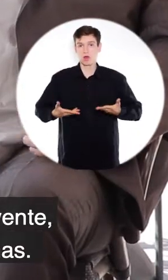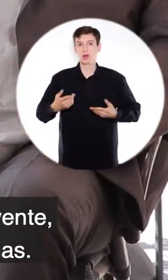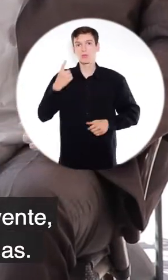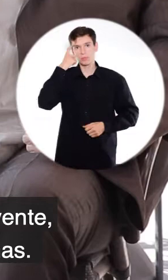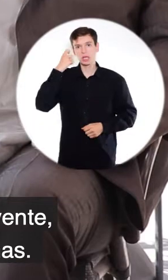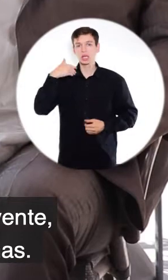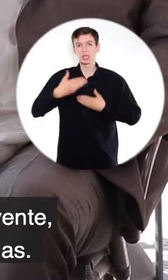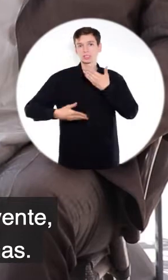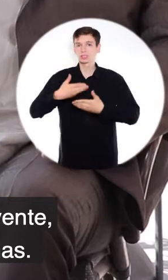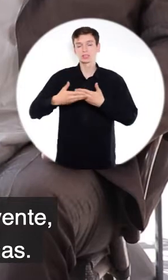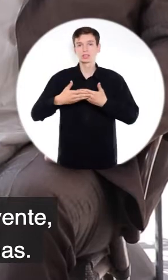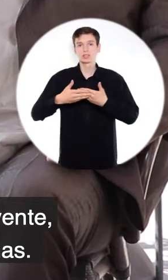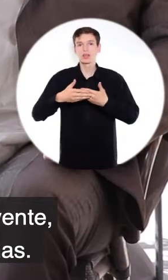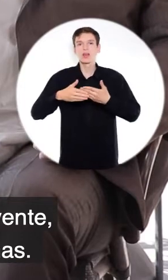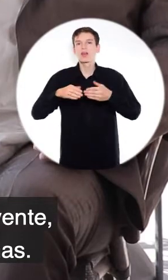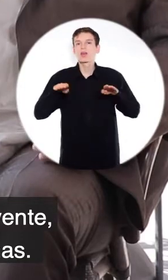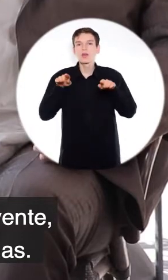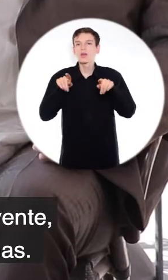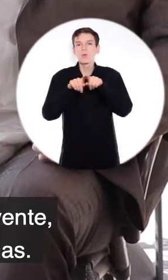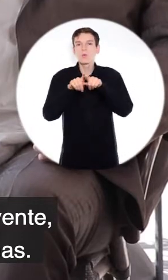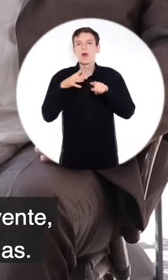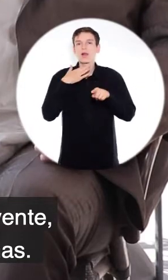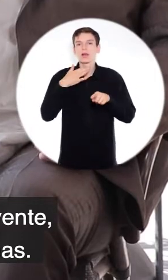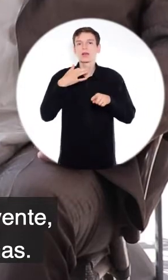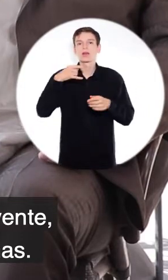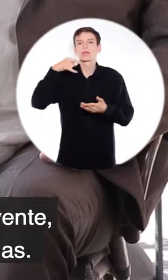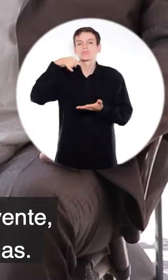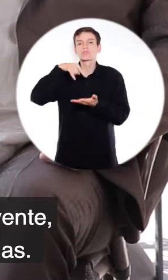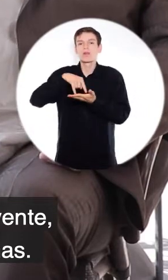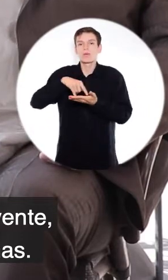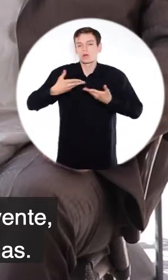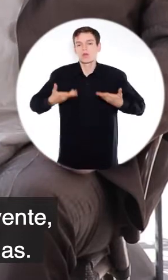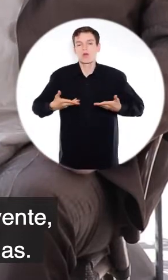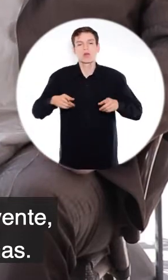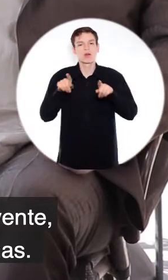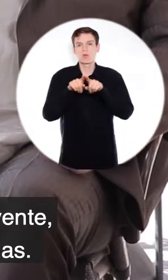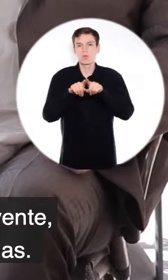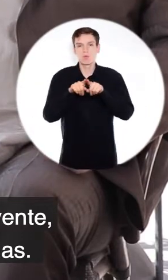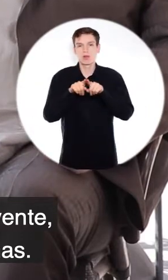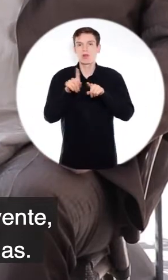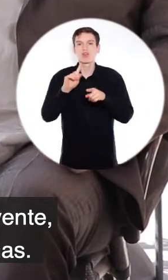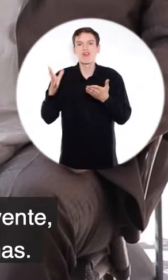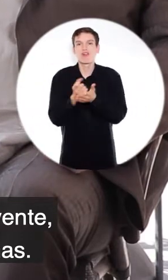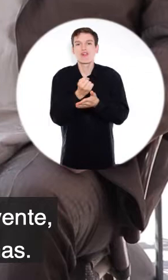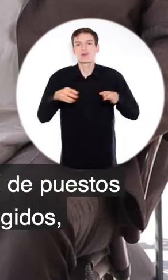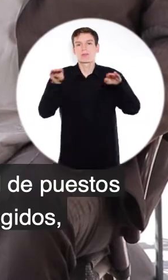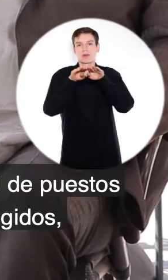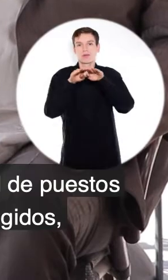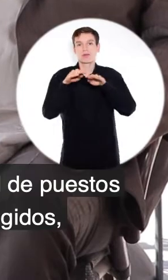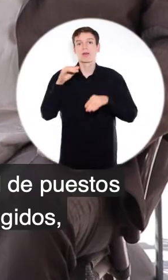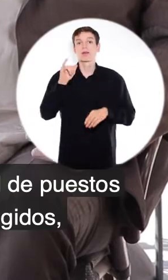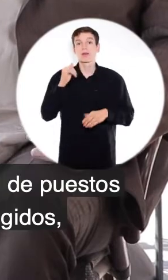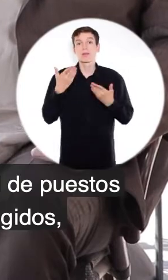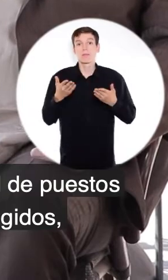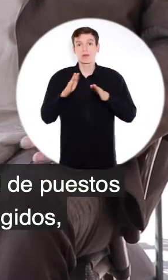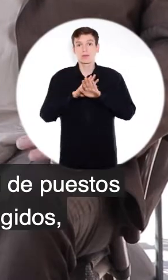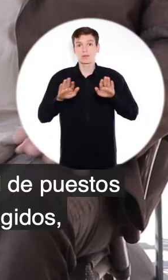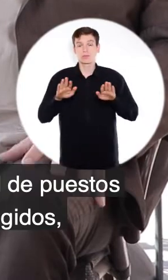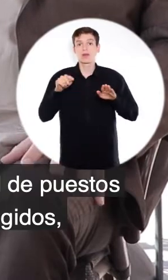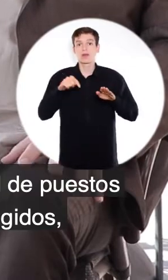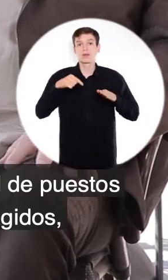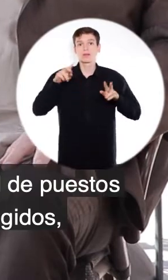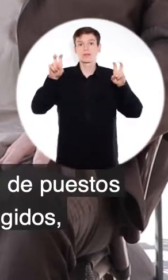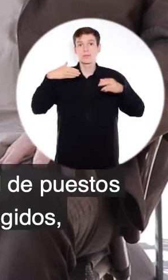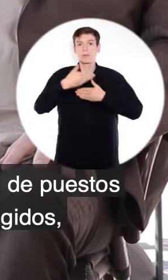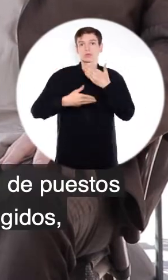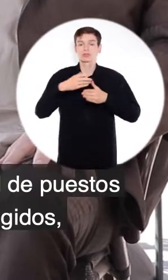mean, the integration of the constituent body, in Chile we have a long history of mistreatment of indigenous peoples. And in that case,